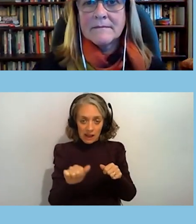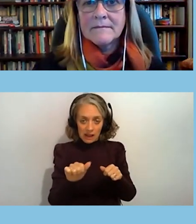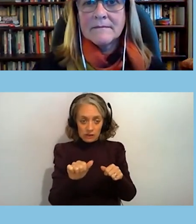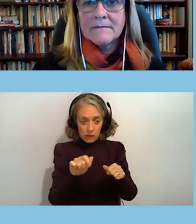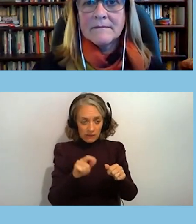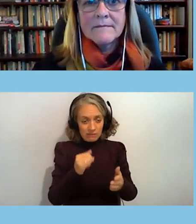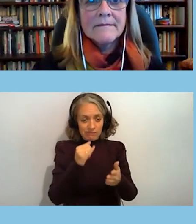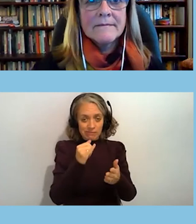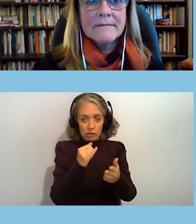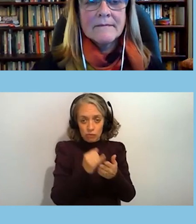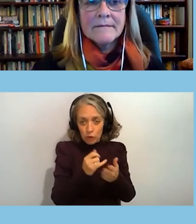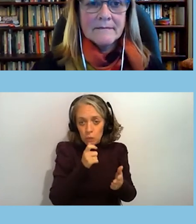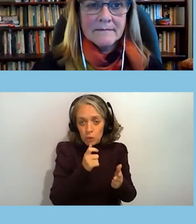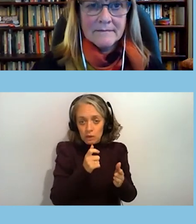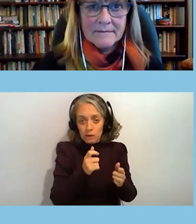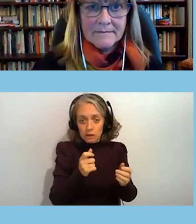conflict that is being